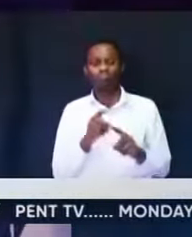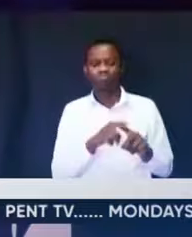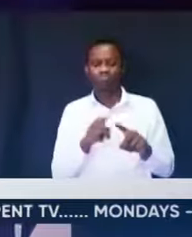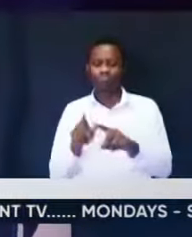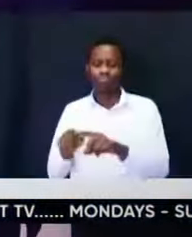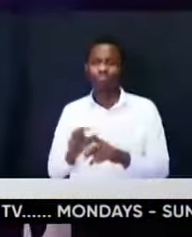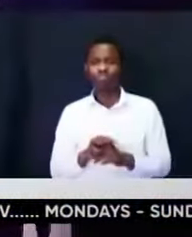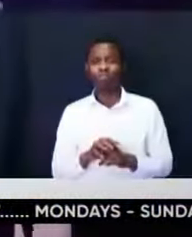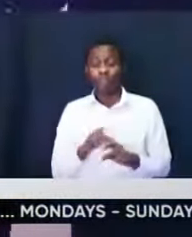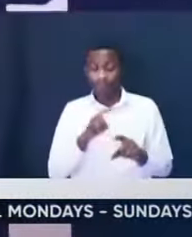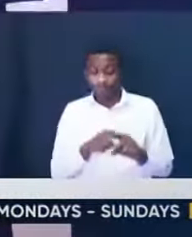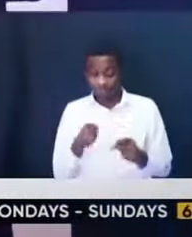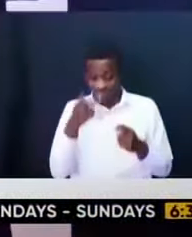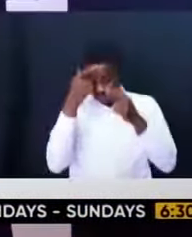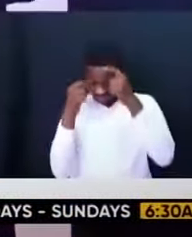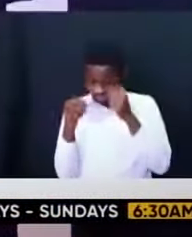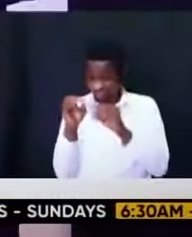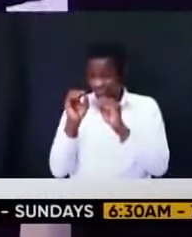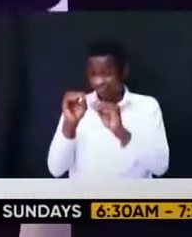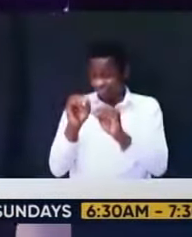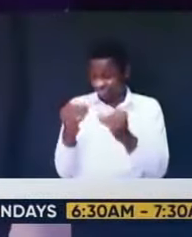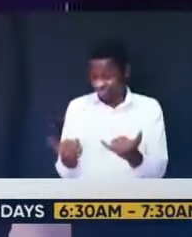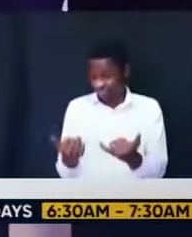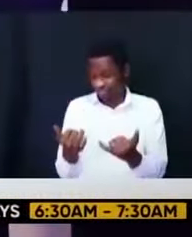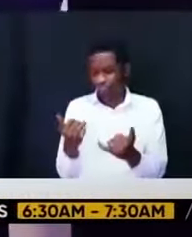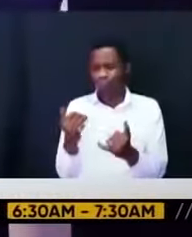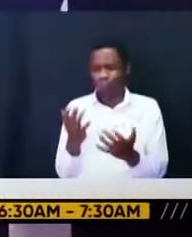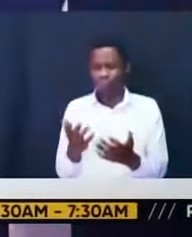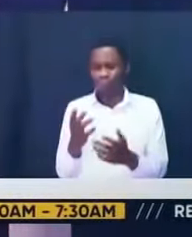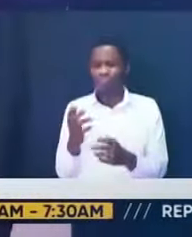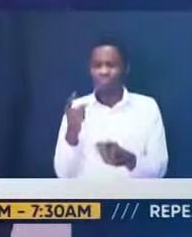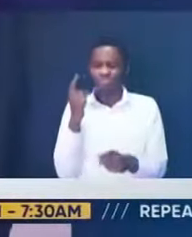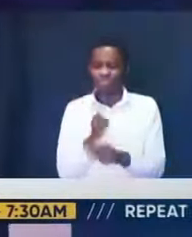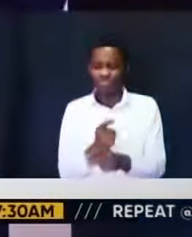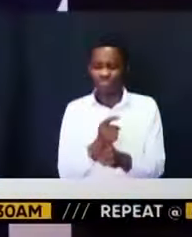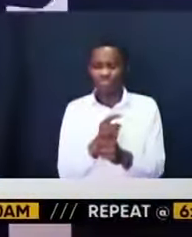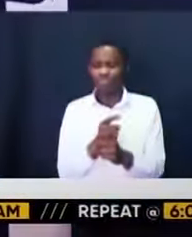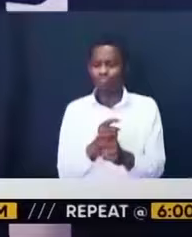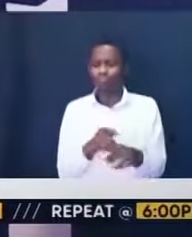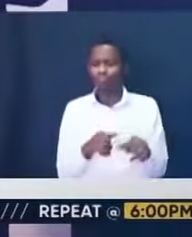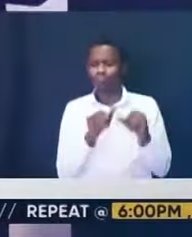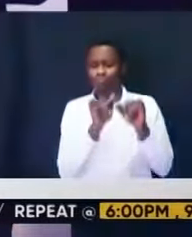but for the purpose of this study I will limit myself to false